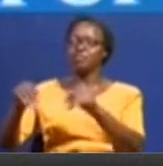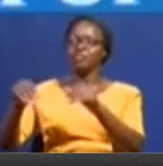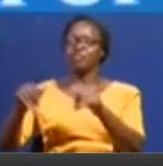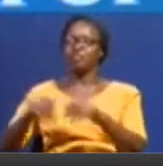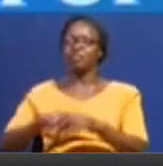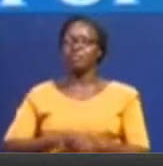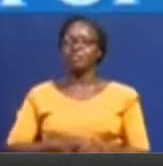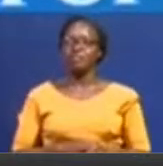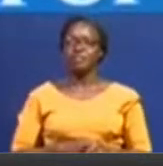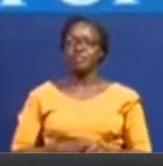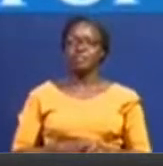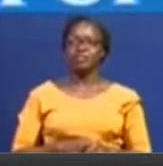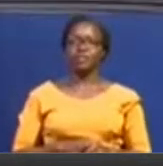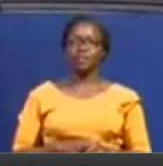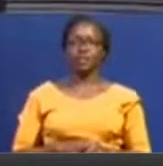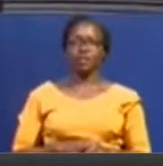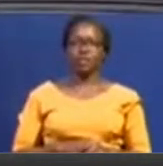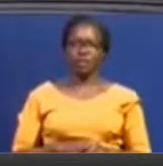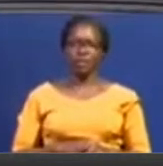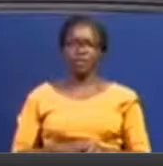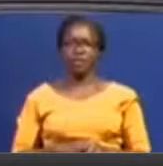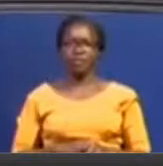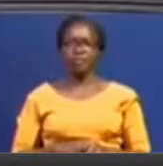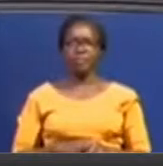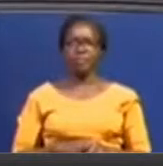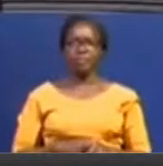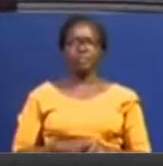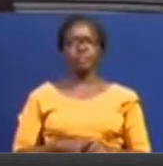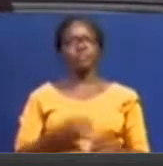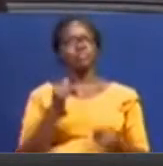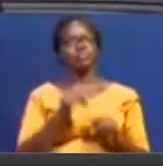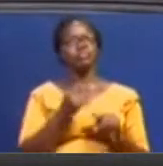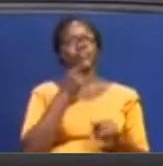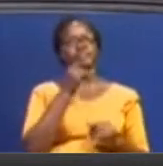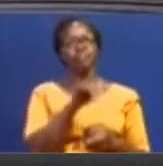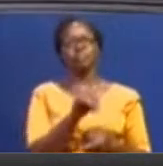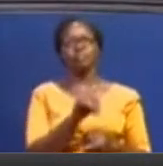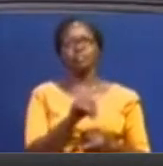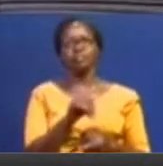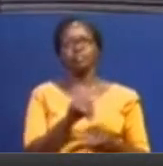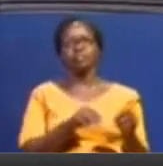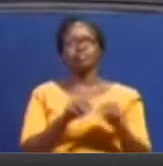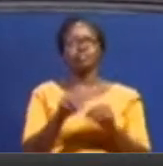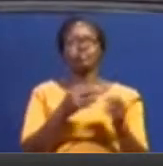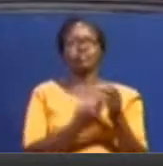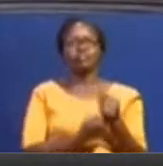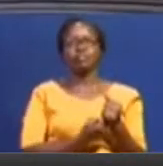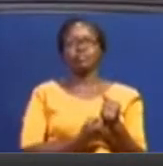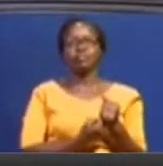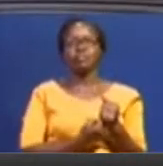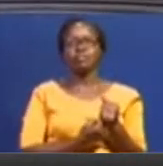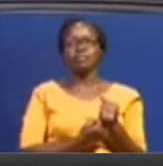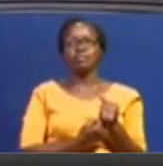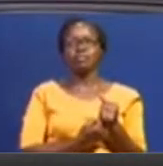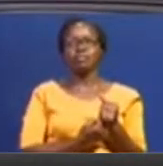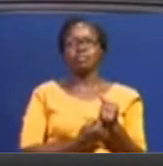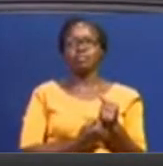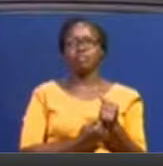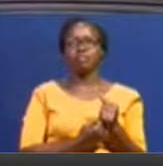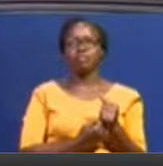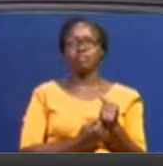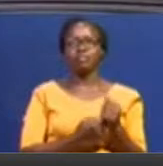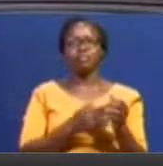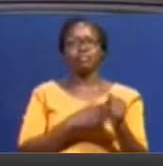qualifications. Lastly, you told us you are the managing partner, or you are the sole proprietor